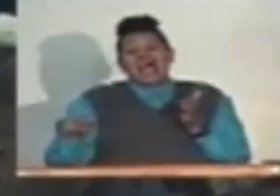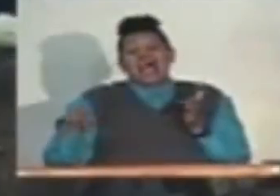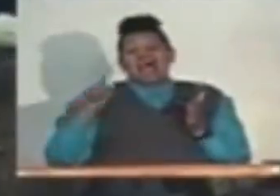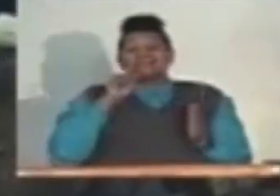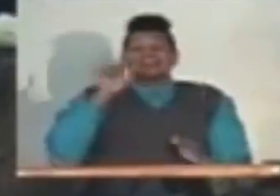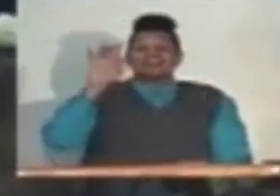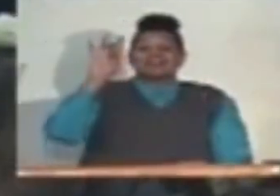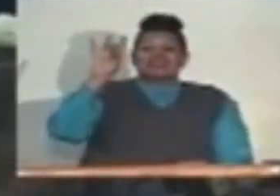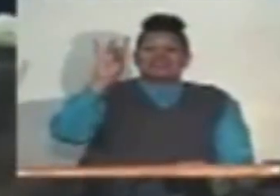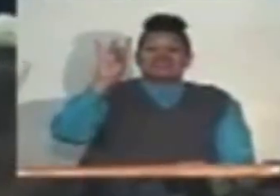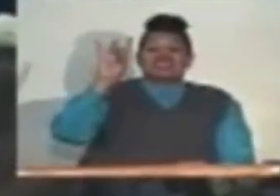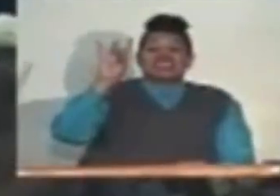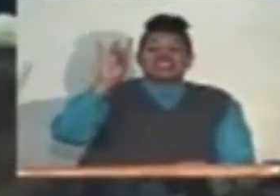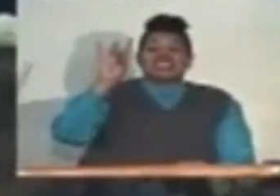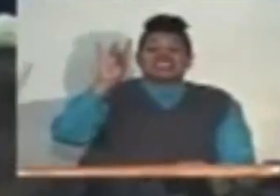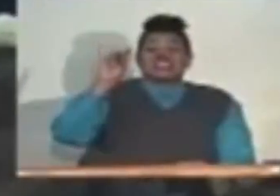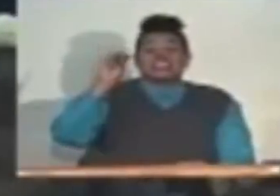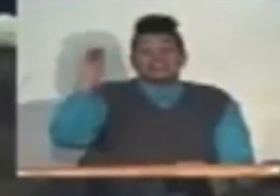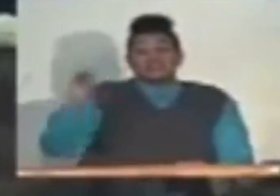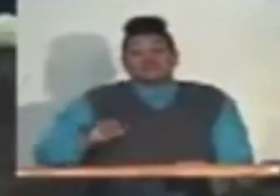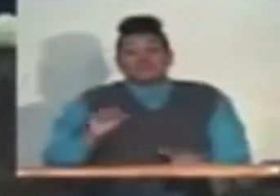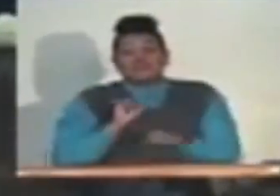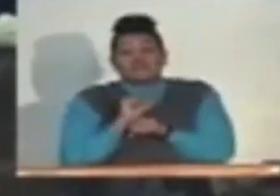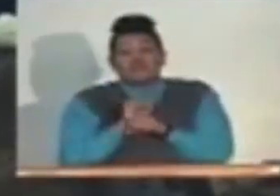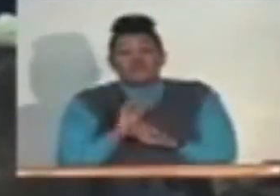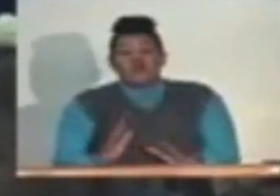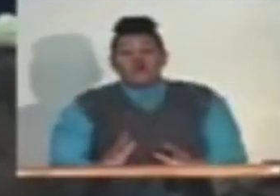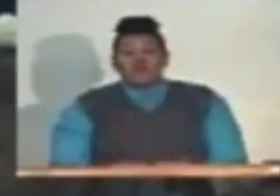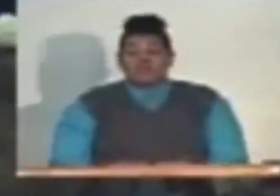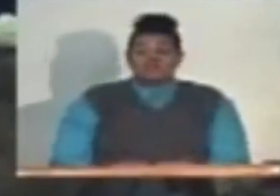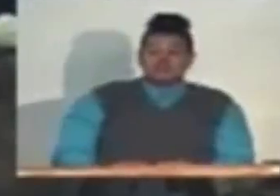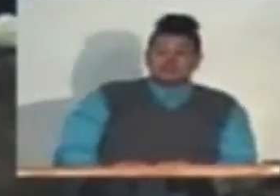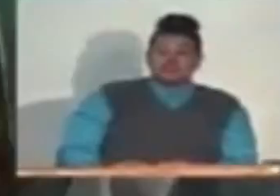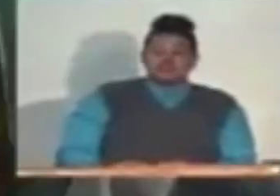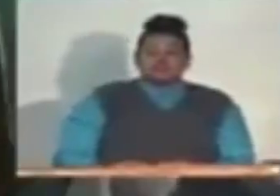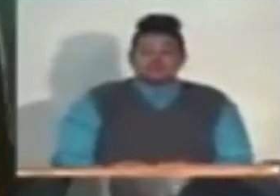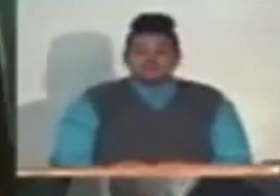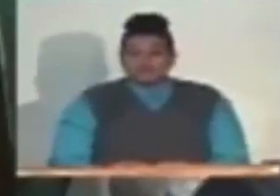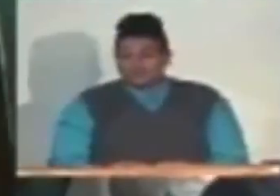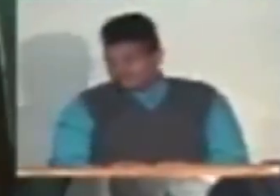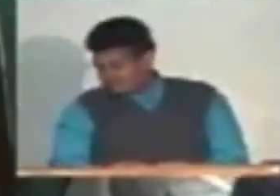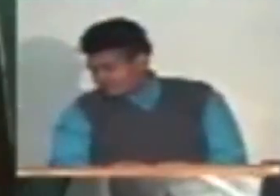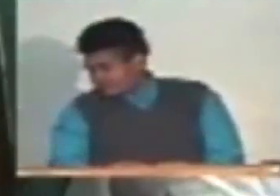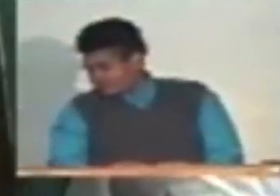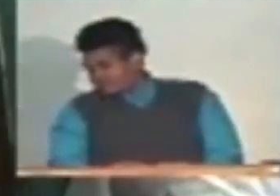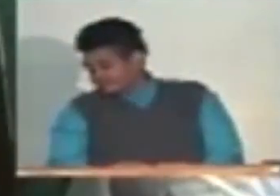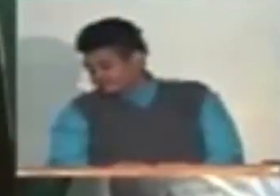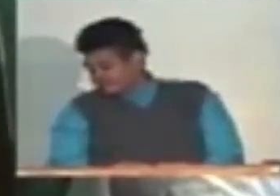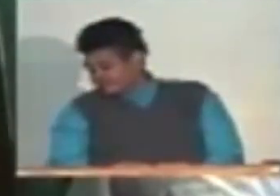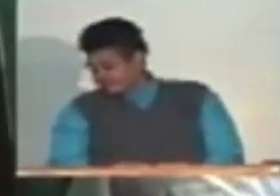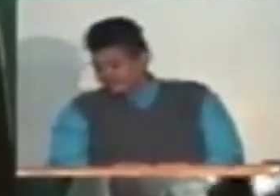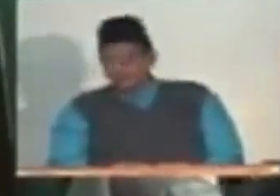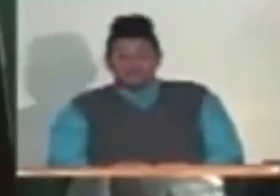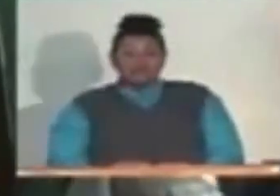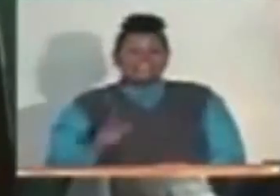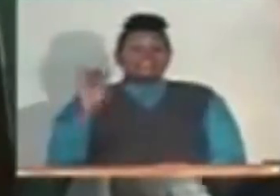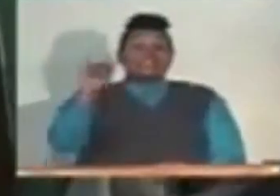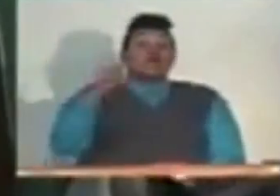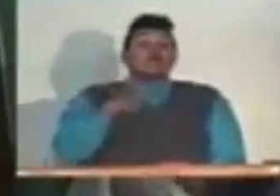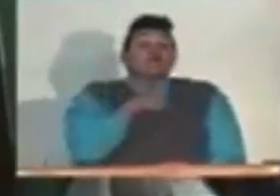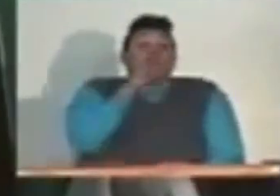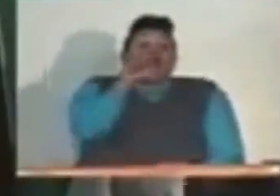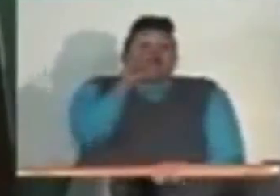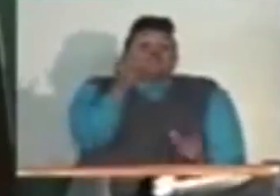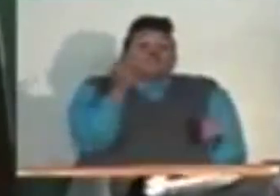by 80% of the workers as a precondition that we had